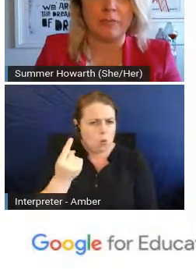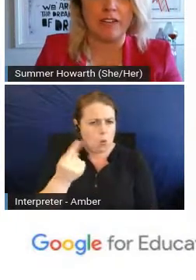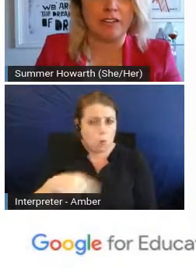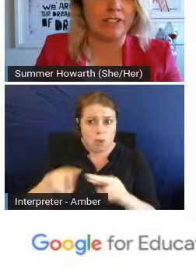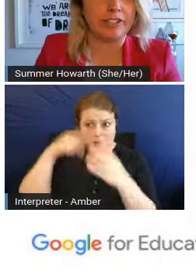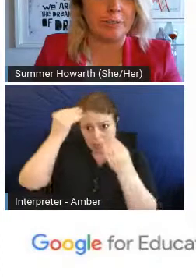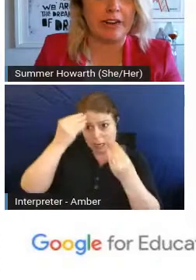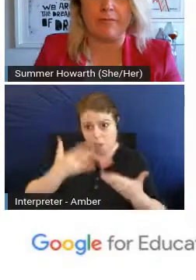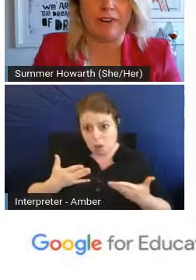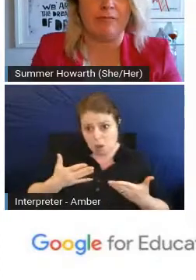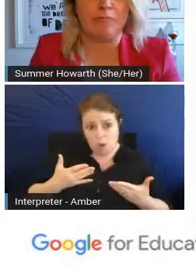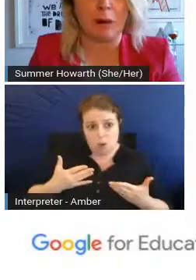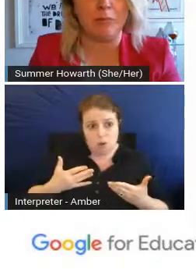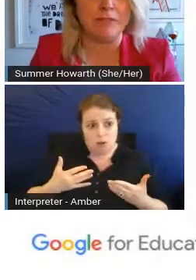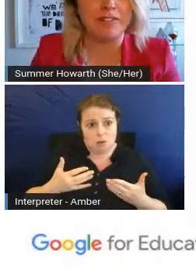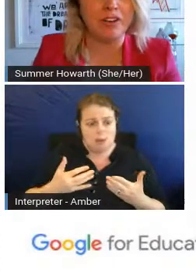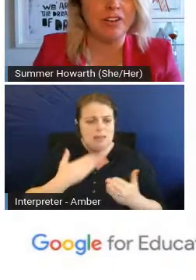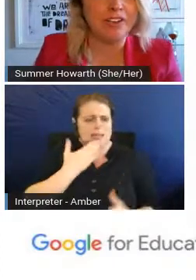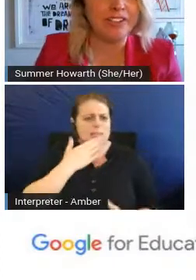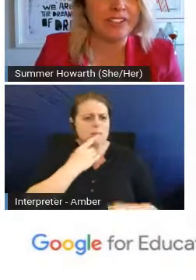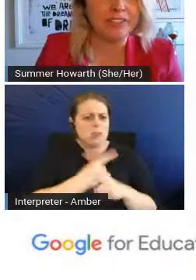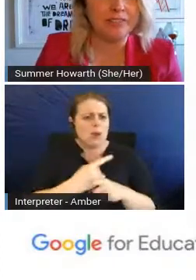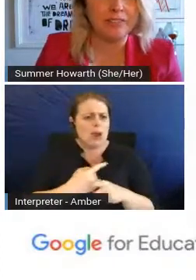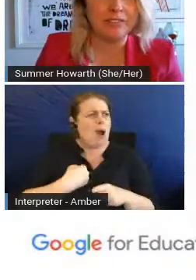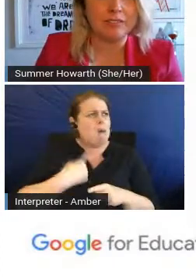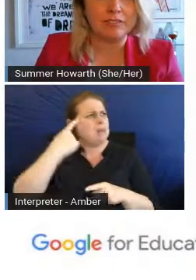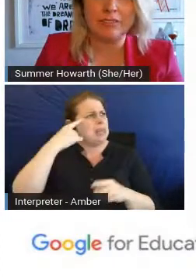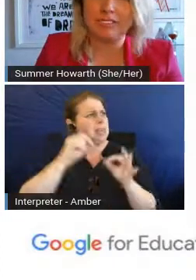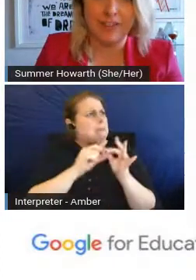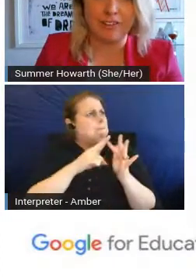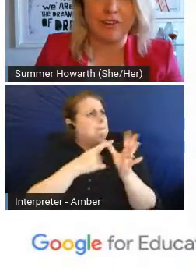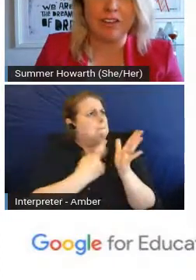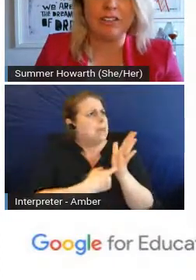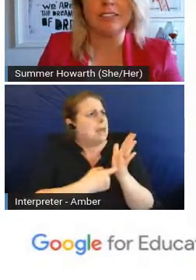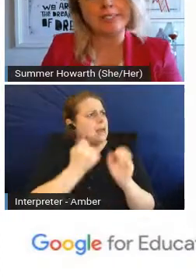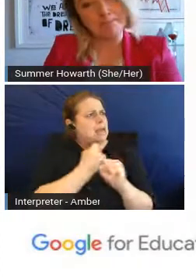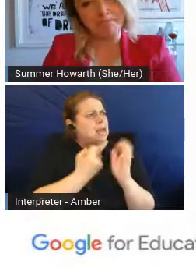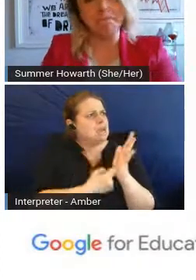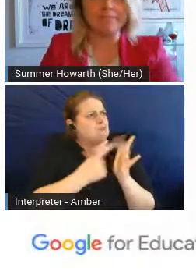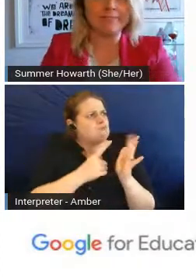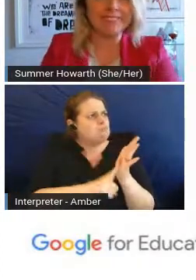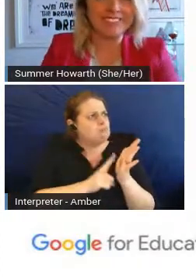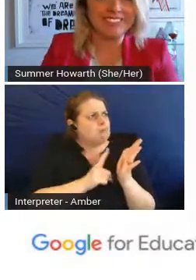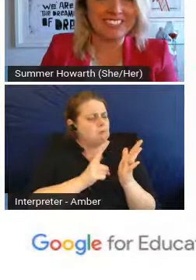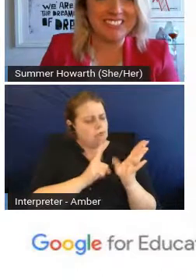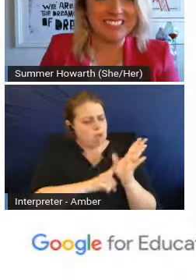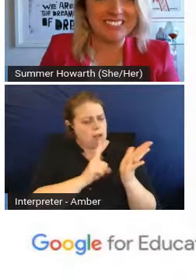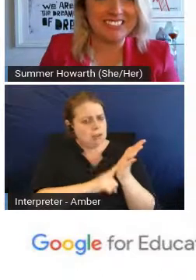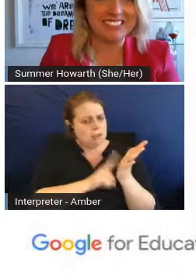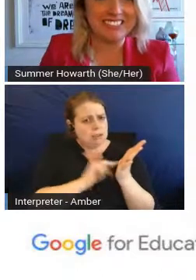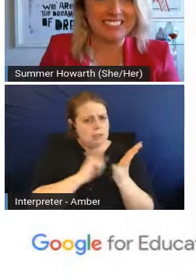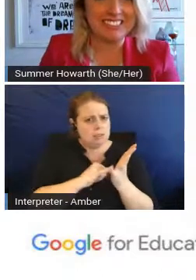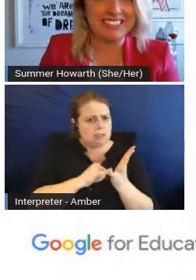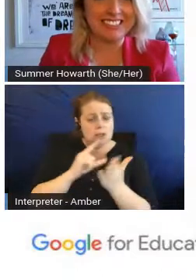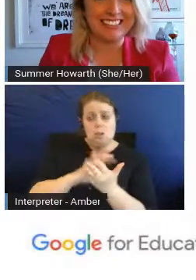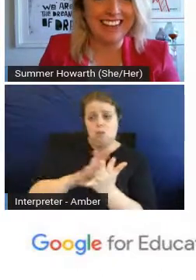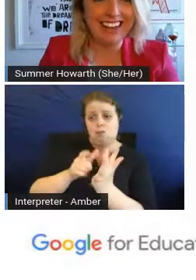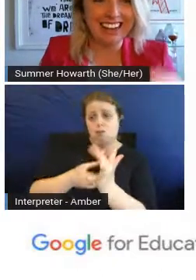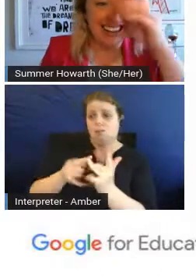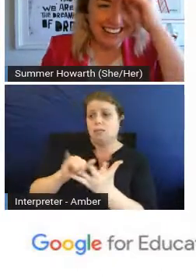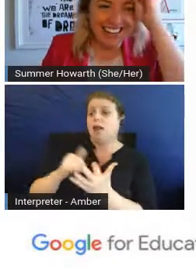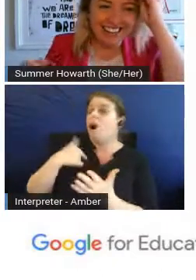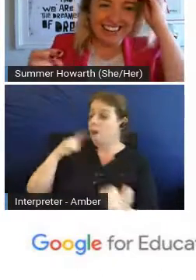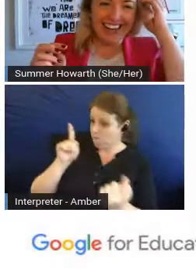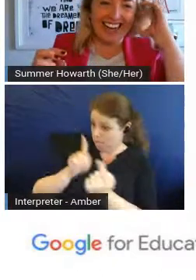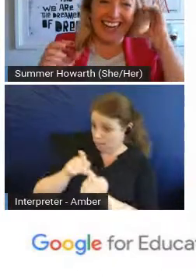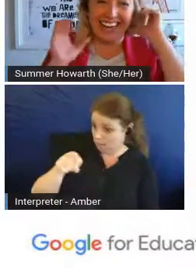think of Bear Grylls, but I'm probably wrong. I've met Bear Grylls somewhere. That is a story I will tell you